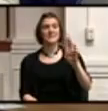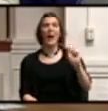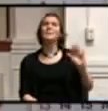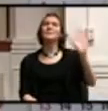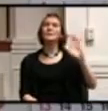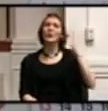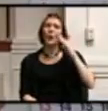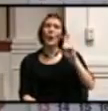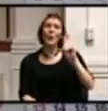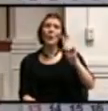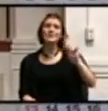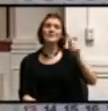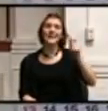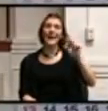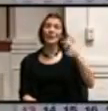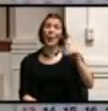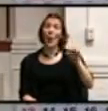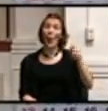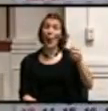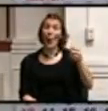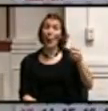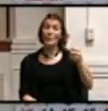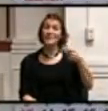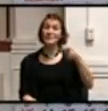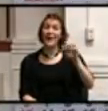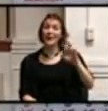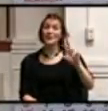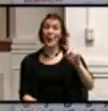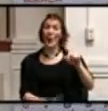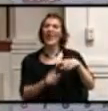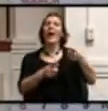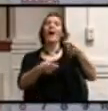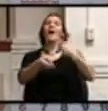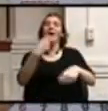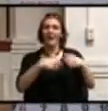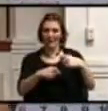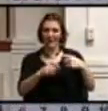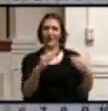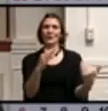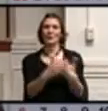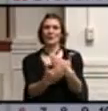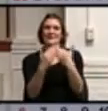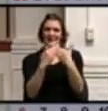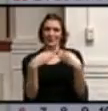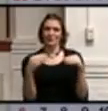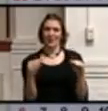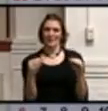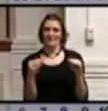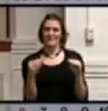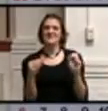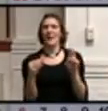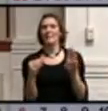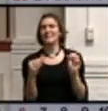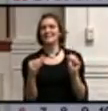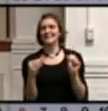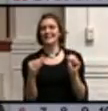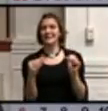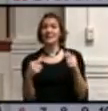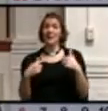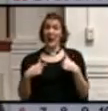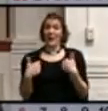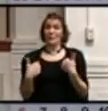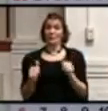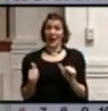former D'Angelo's on Putney Road. And I'm trying